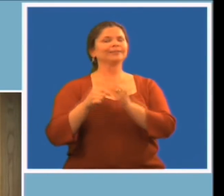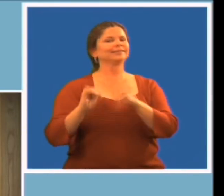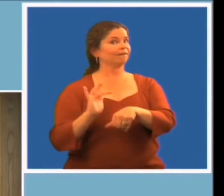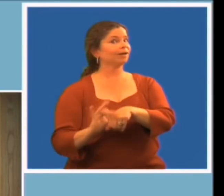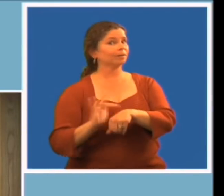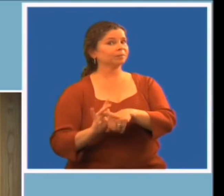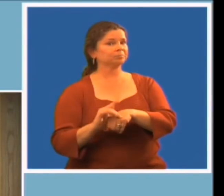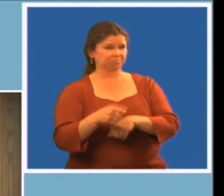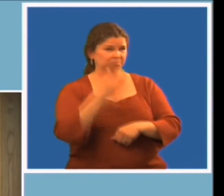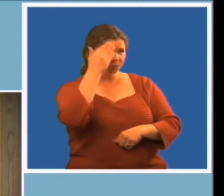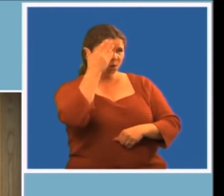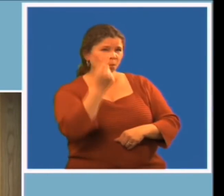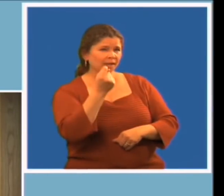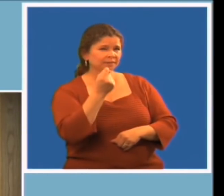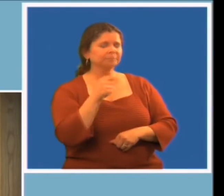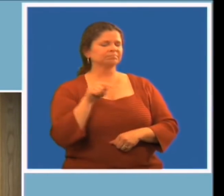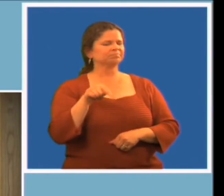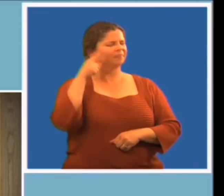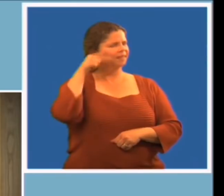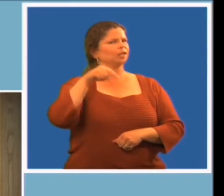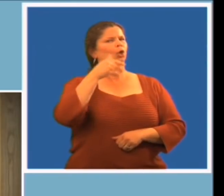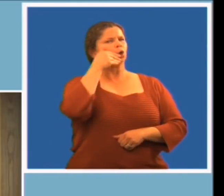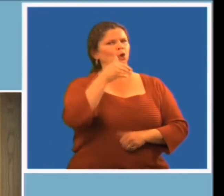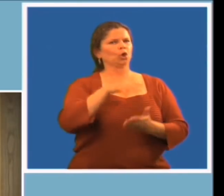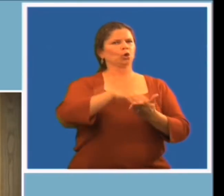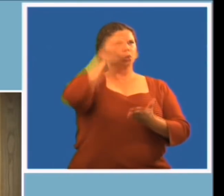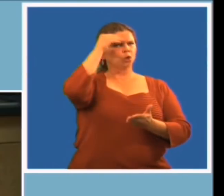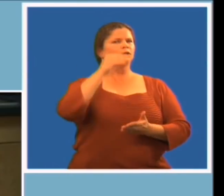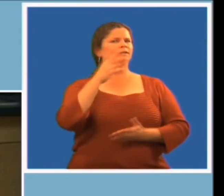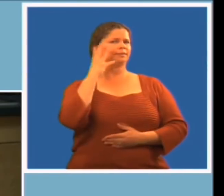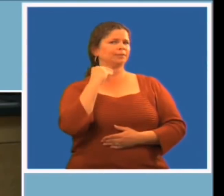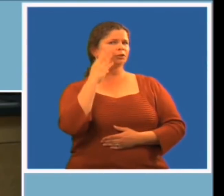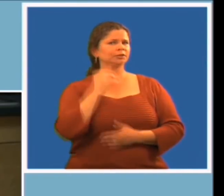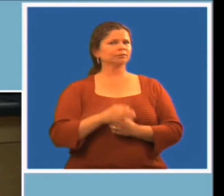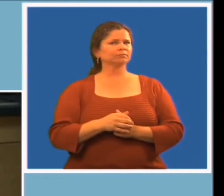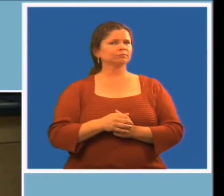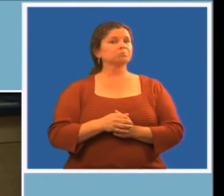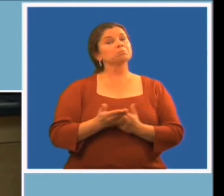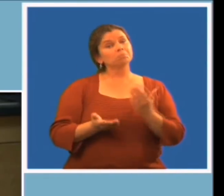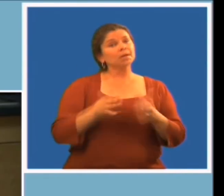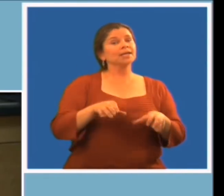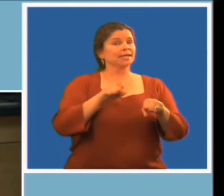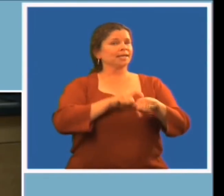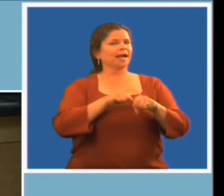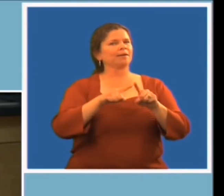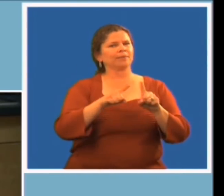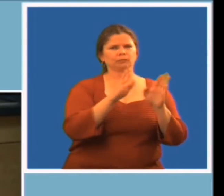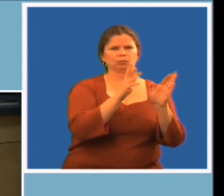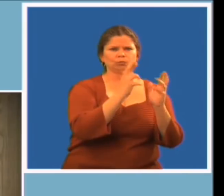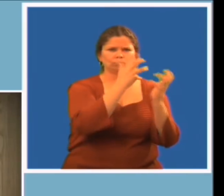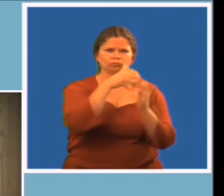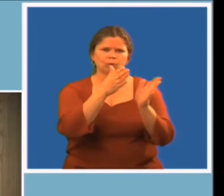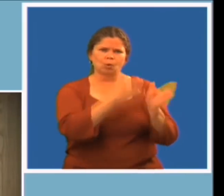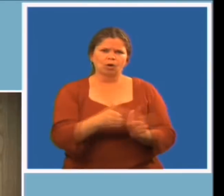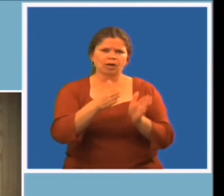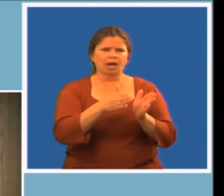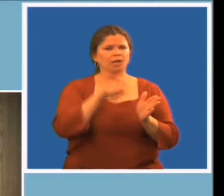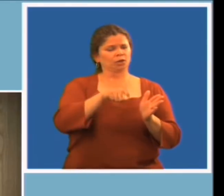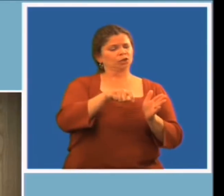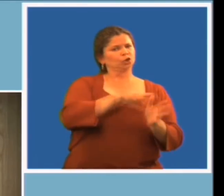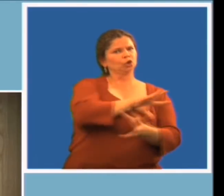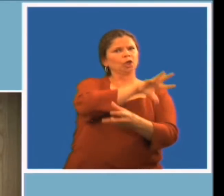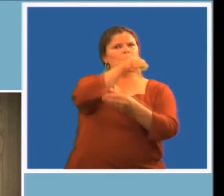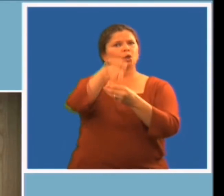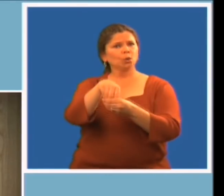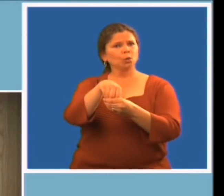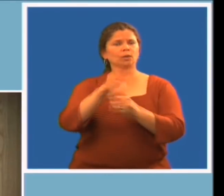reorganize, but there's a natural tie in here to character education. It's a really good, authentic example of